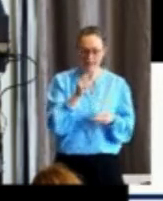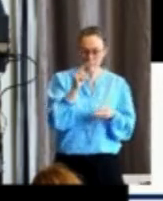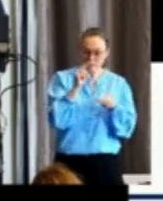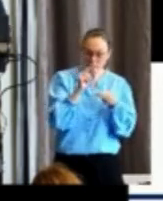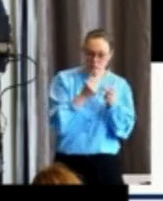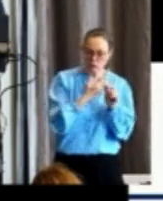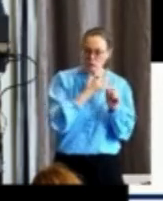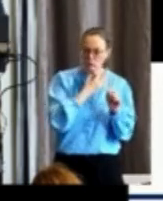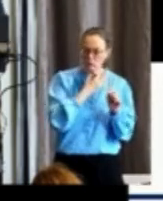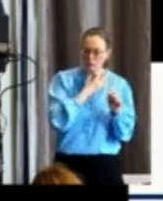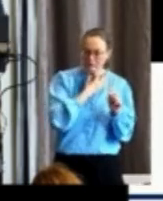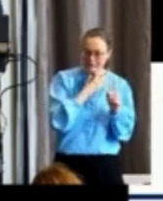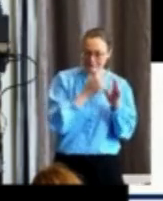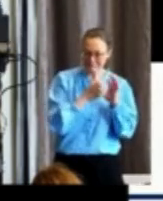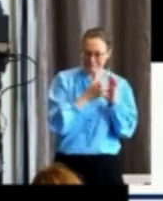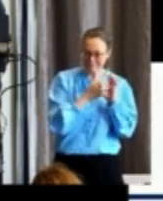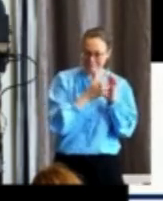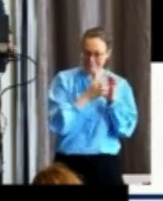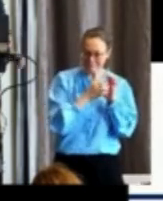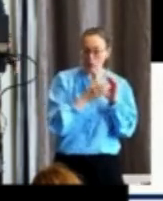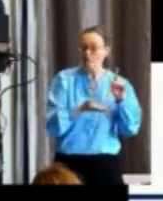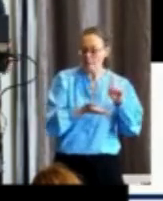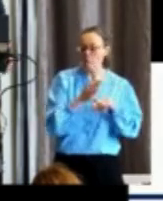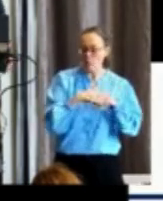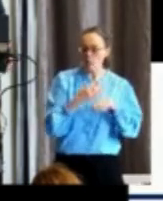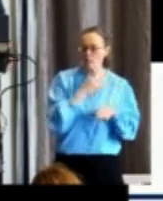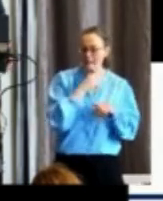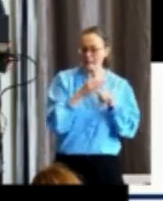risk factor that raises your risk of limbic